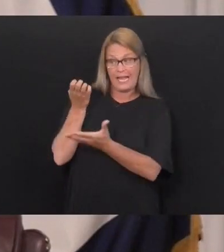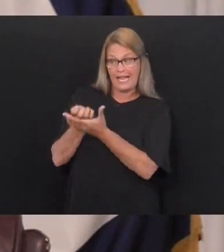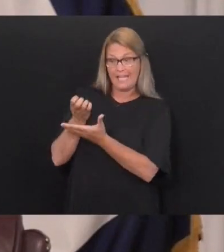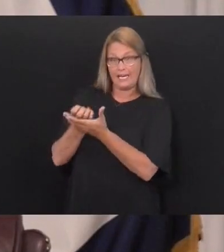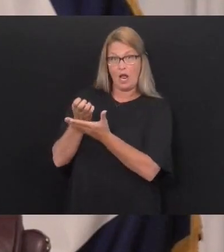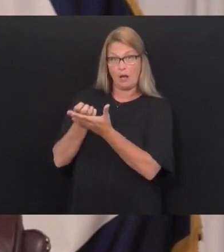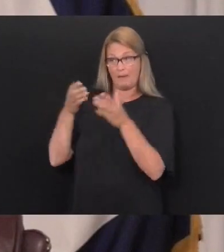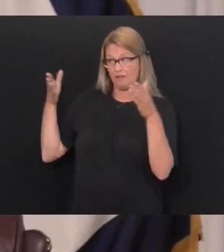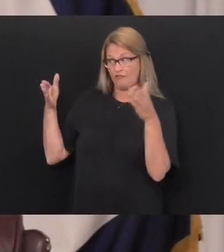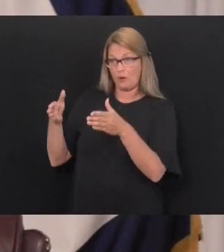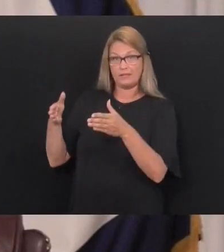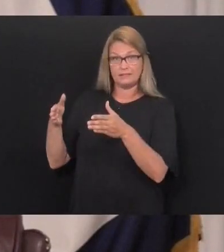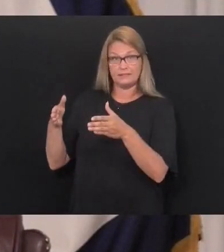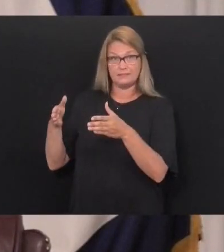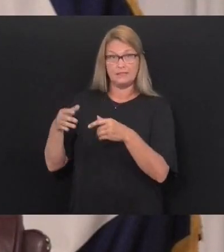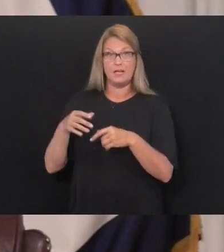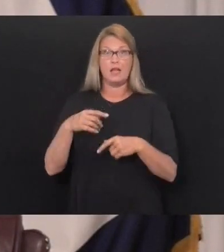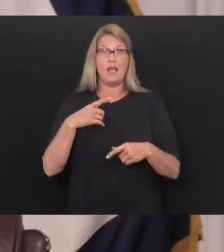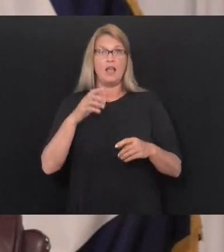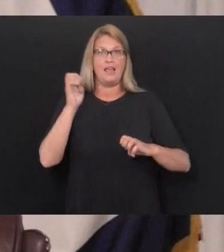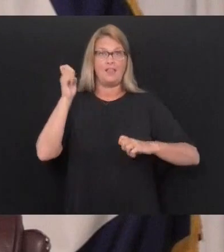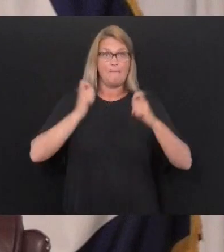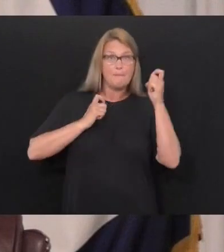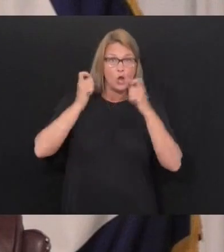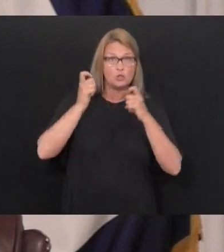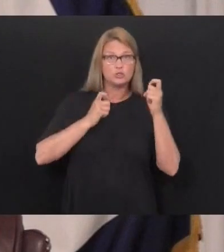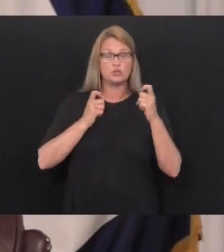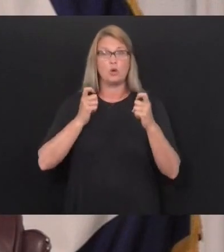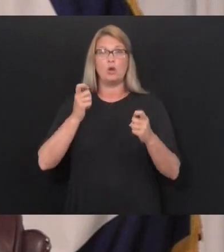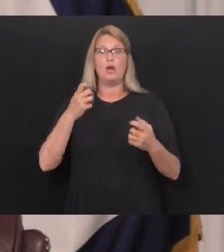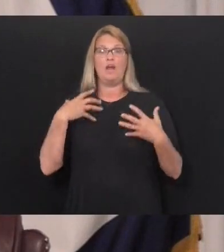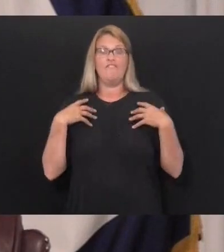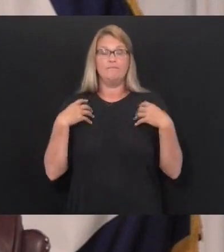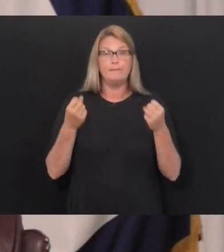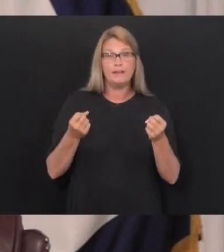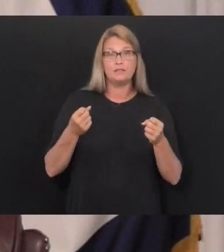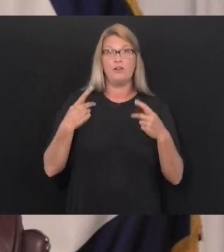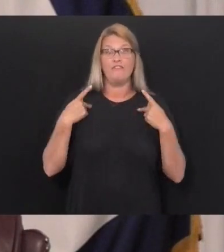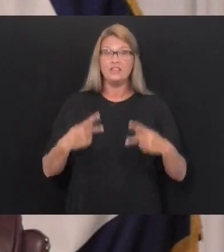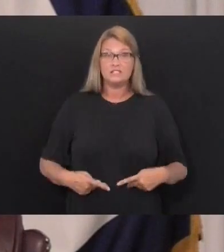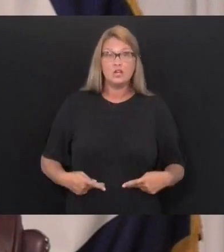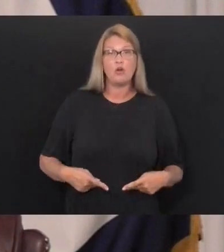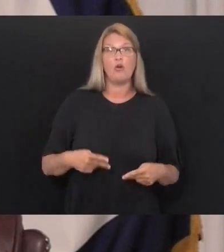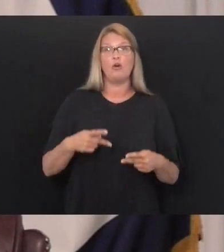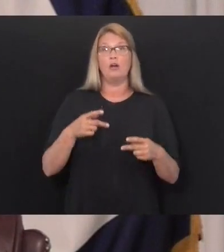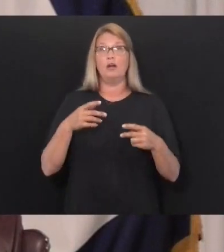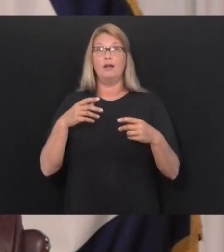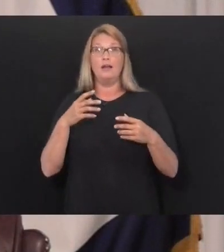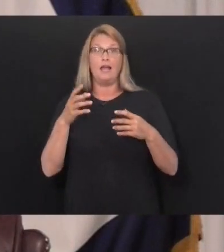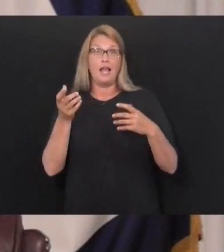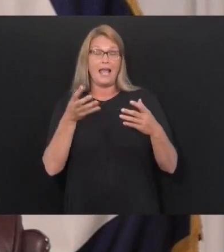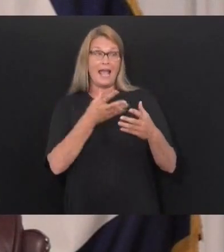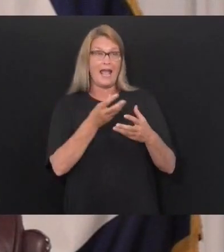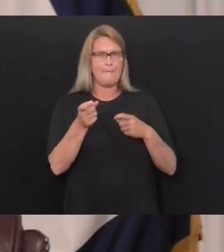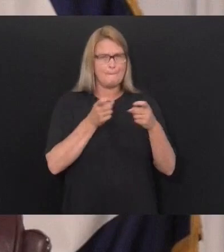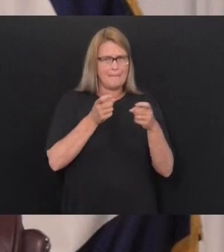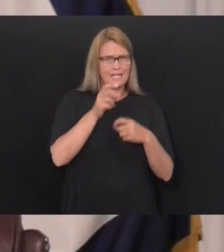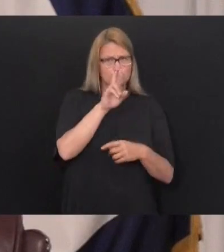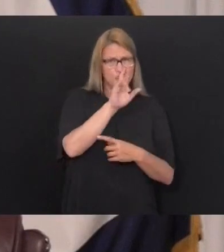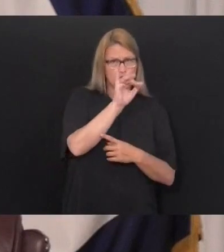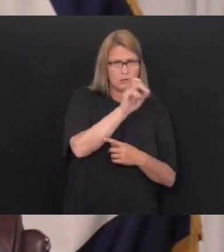do inter-school activities at this point. I think the advantage we have over college and pros is we're all